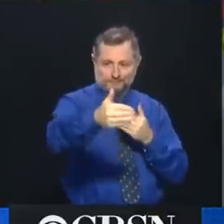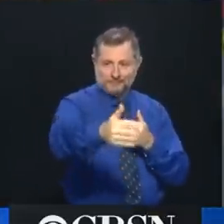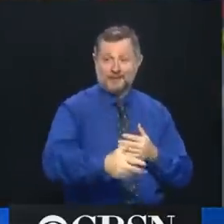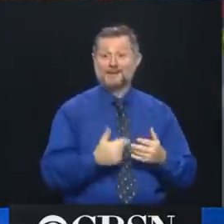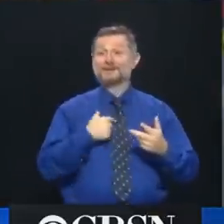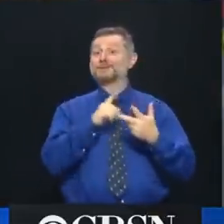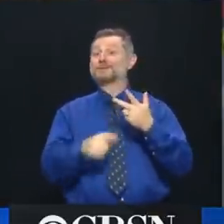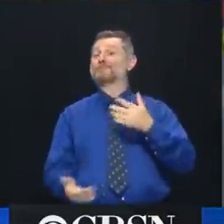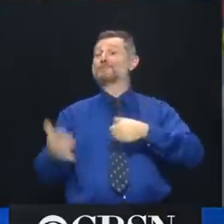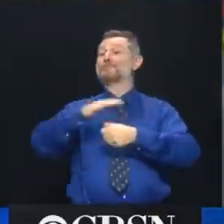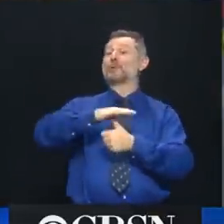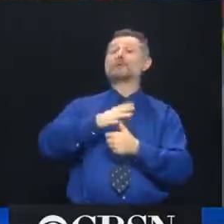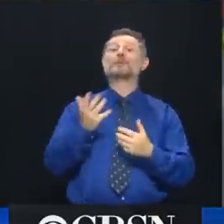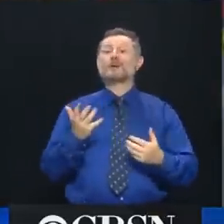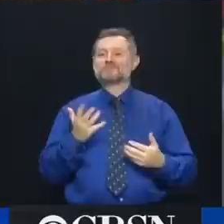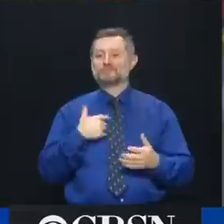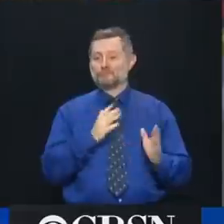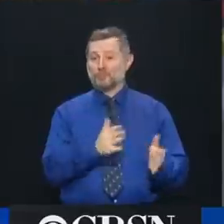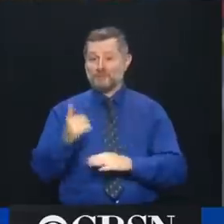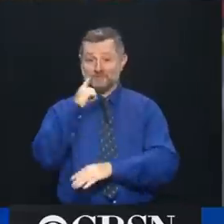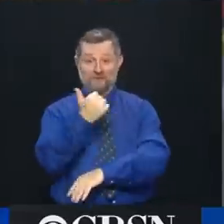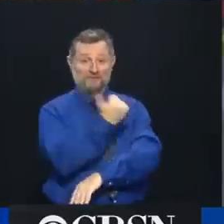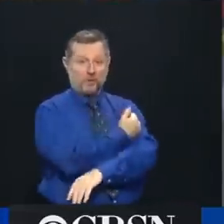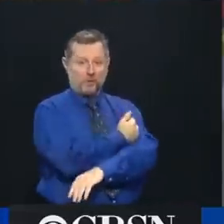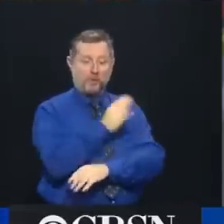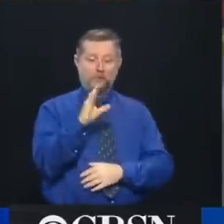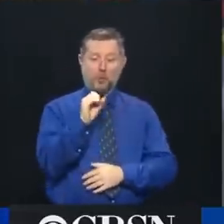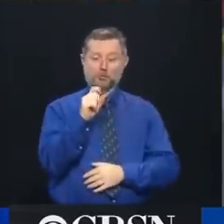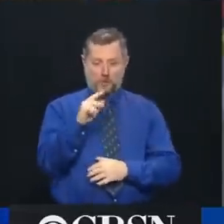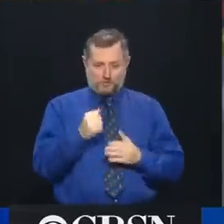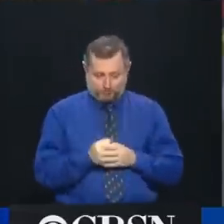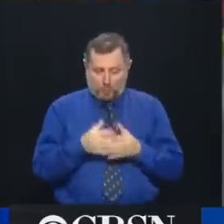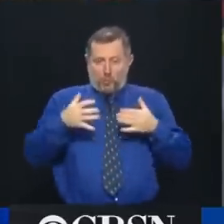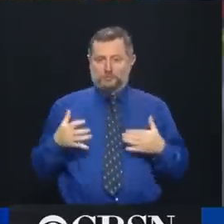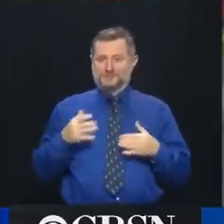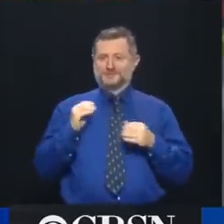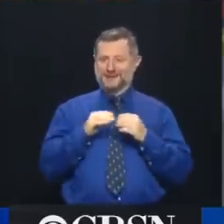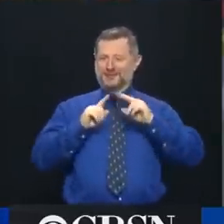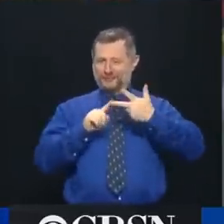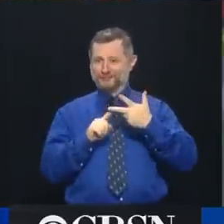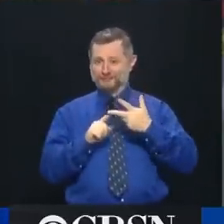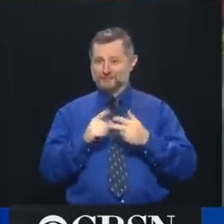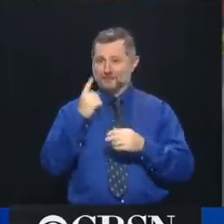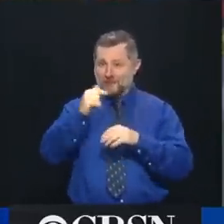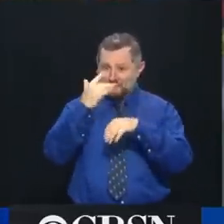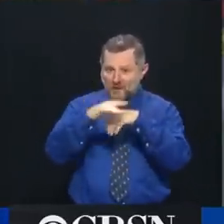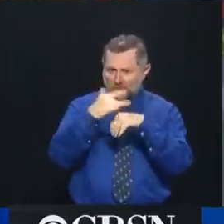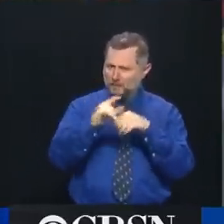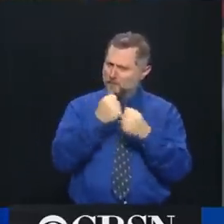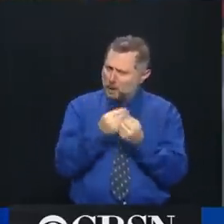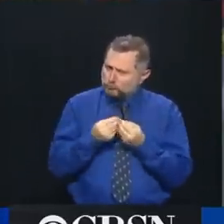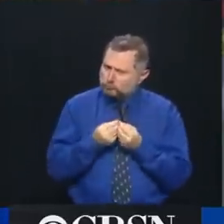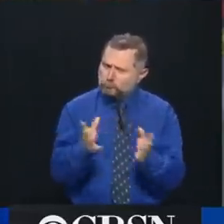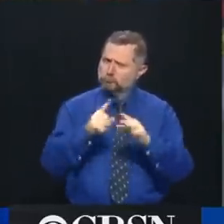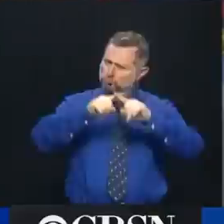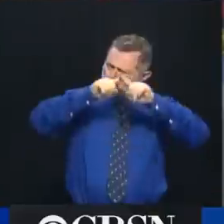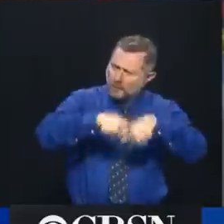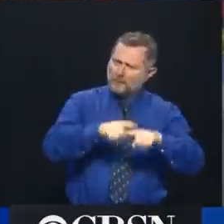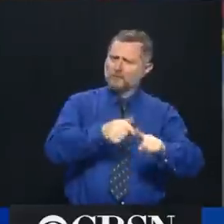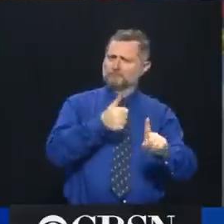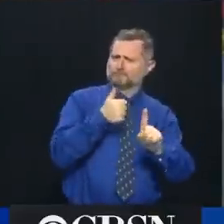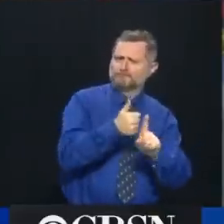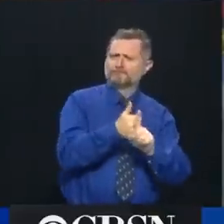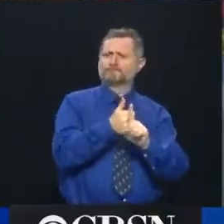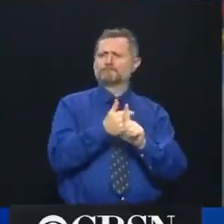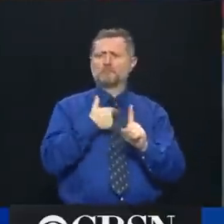booster shots and make sure they are available and distributed quickly and reliably when i consulted with dr fauci